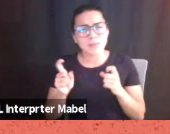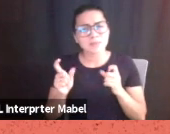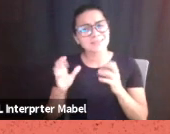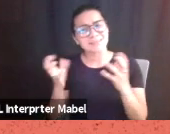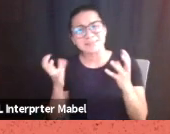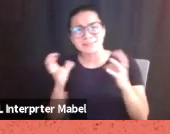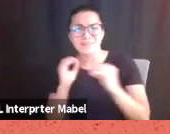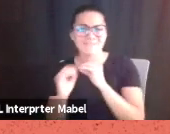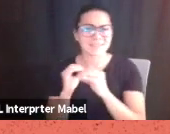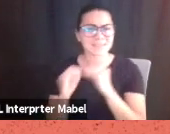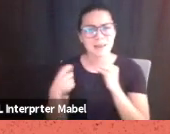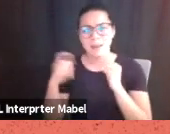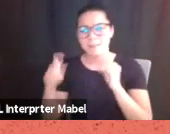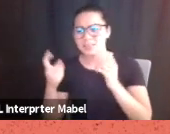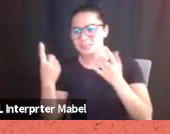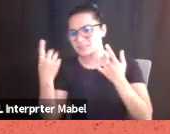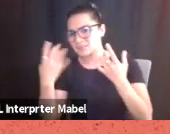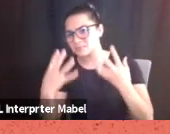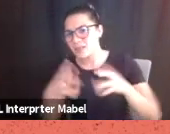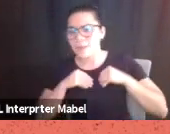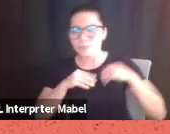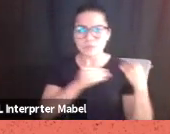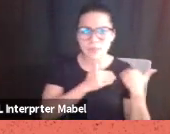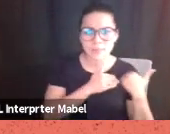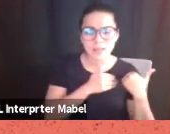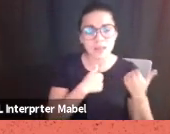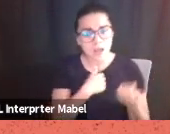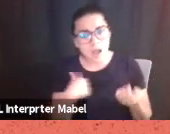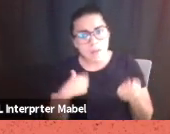be open to thinking through that, what that could look like.